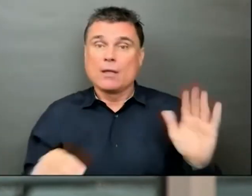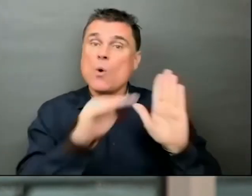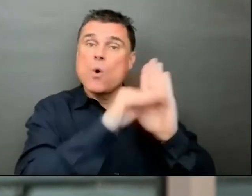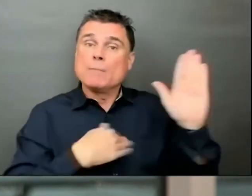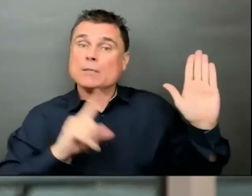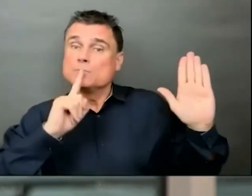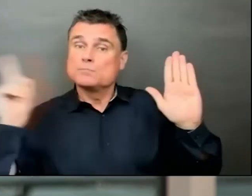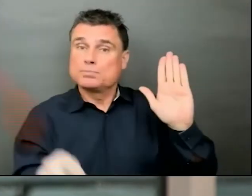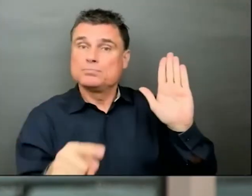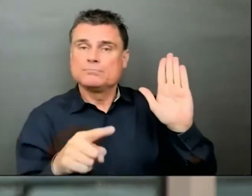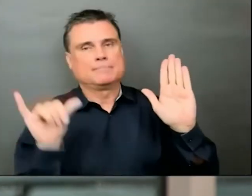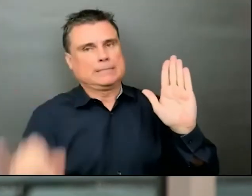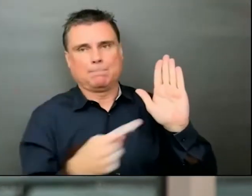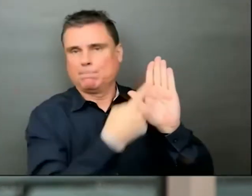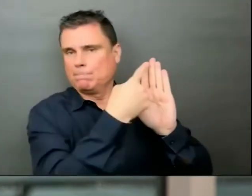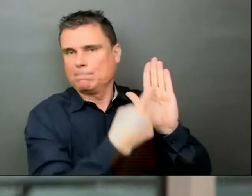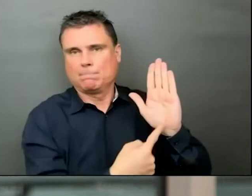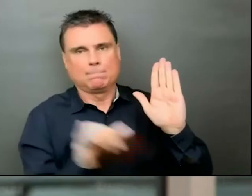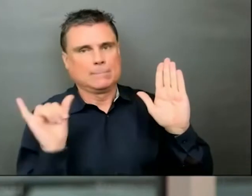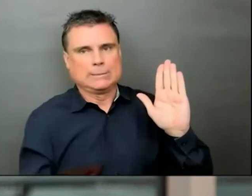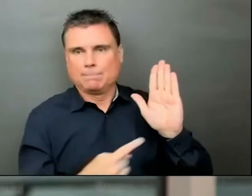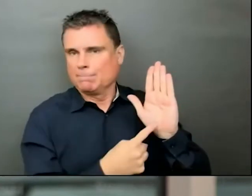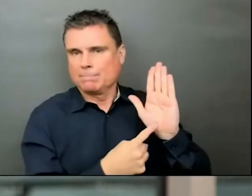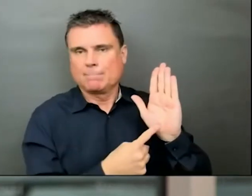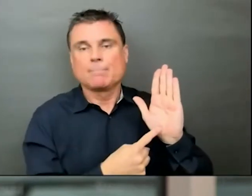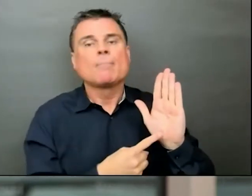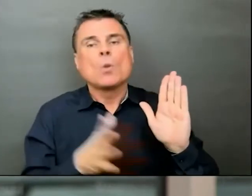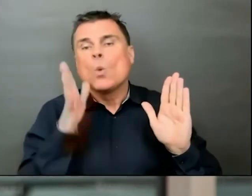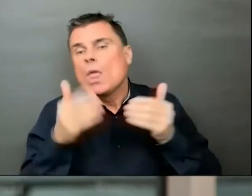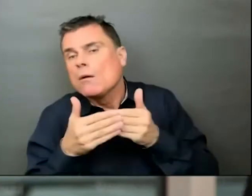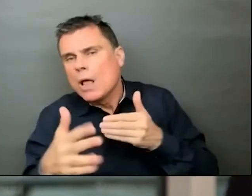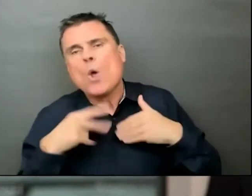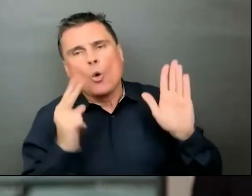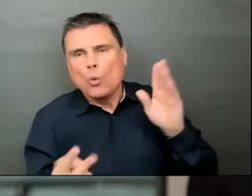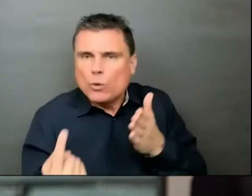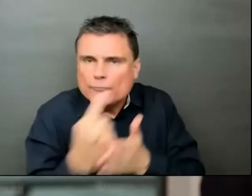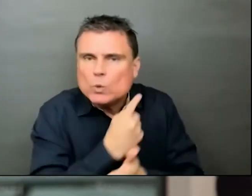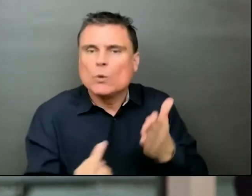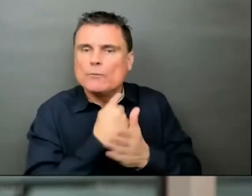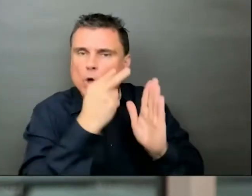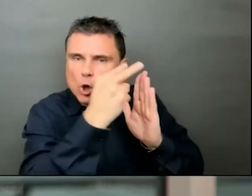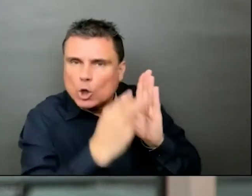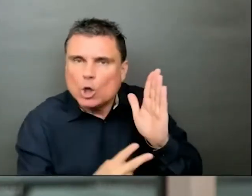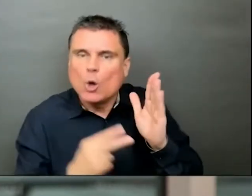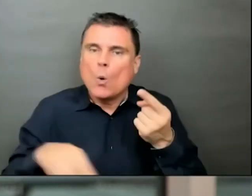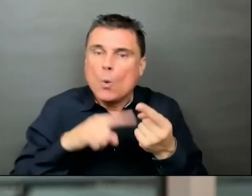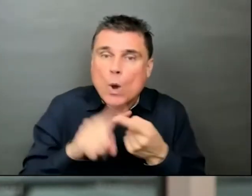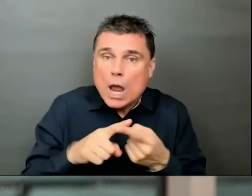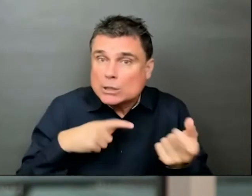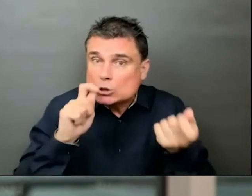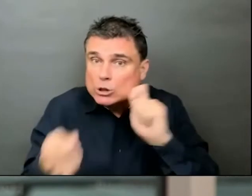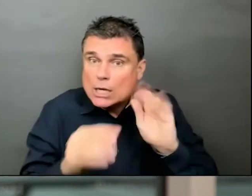place. I will be continually reviewing and reconsider the need for these